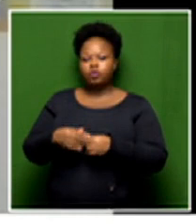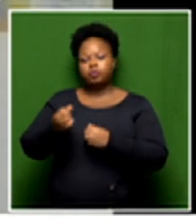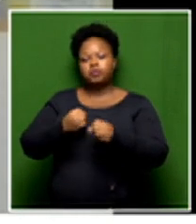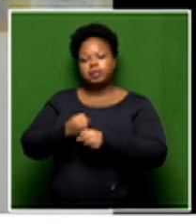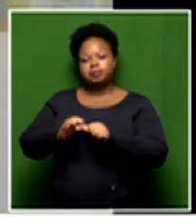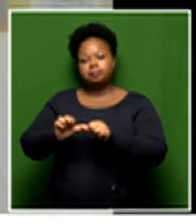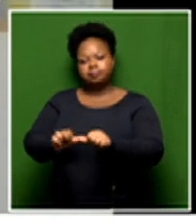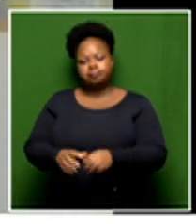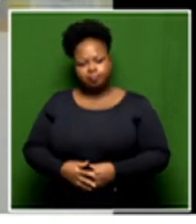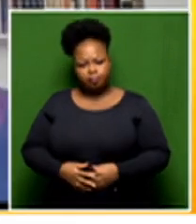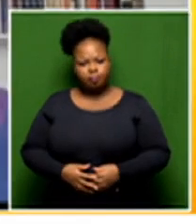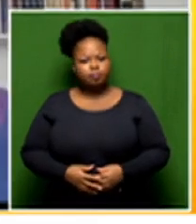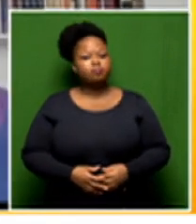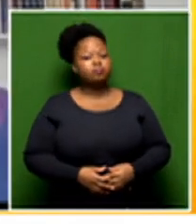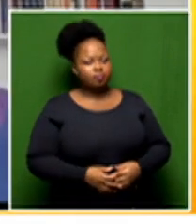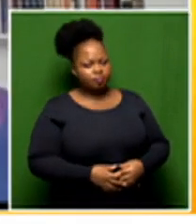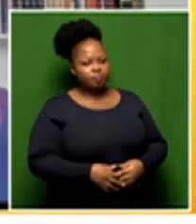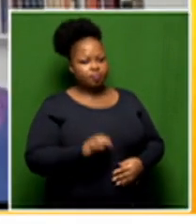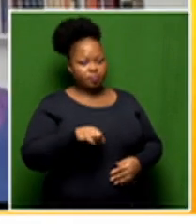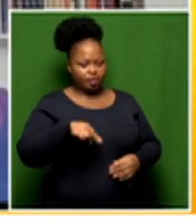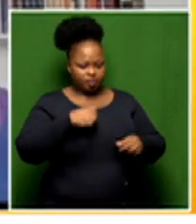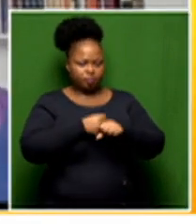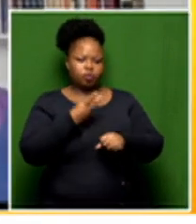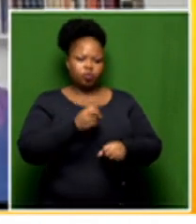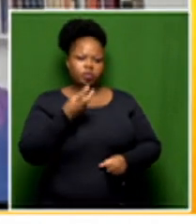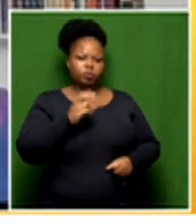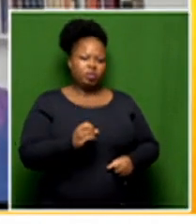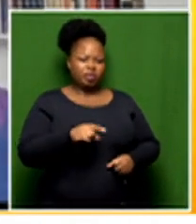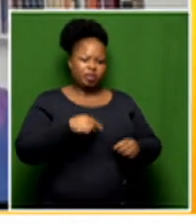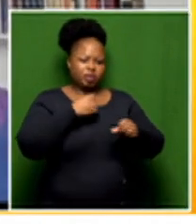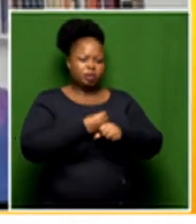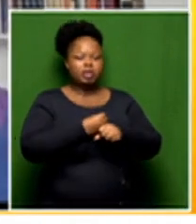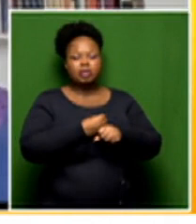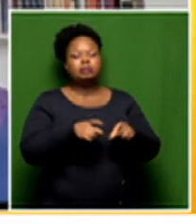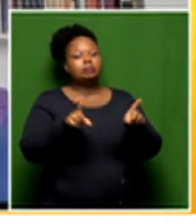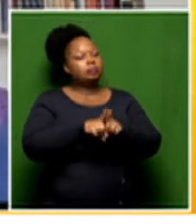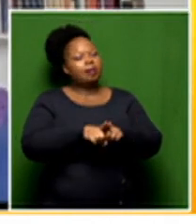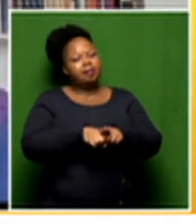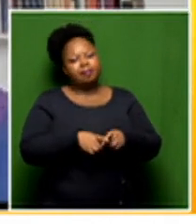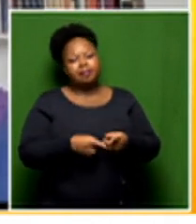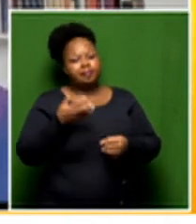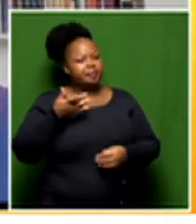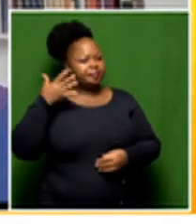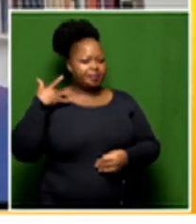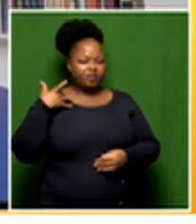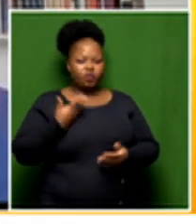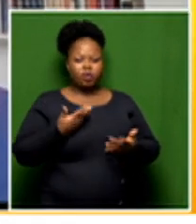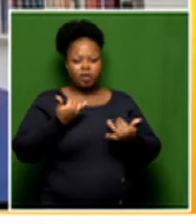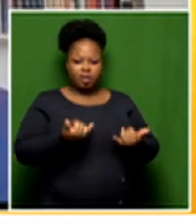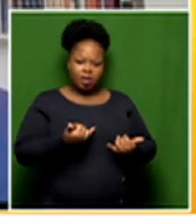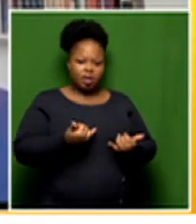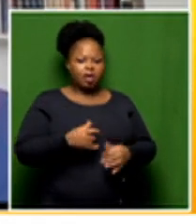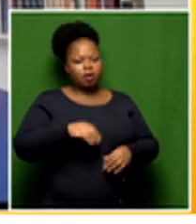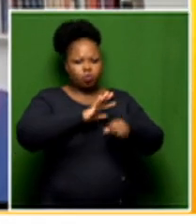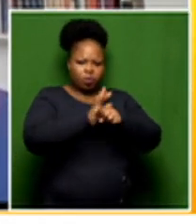few years. And of course, this year, 2020, has been a year like no other with the advent of